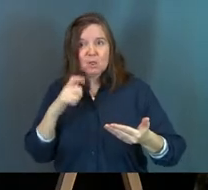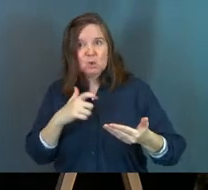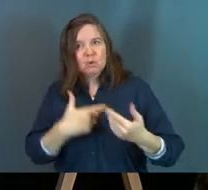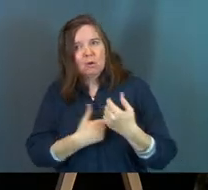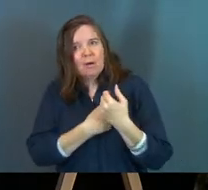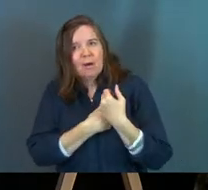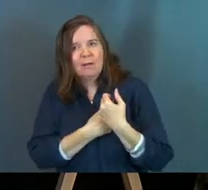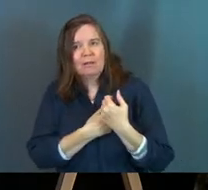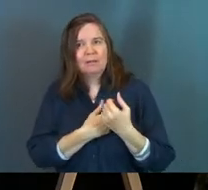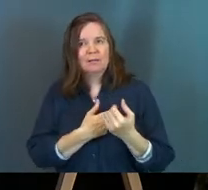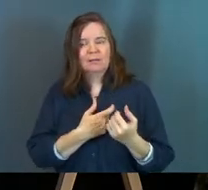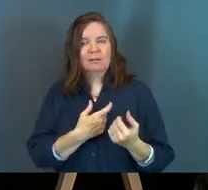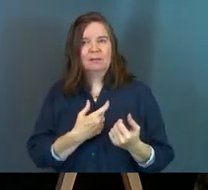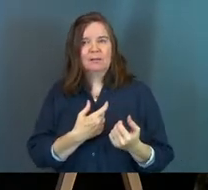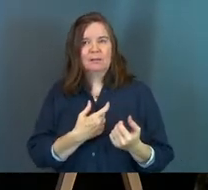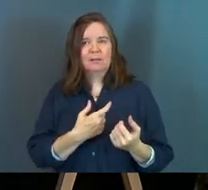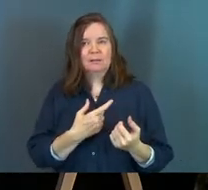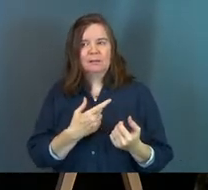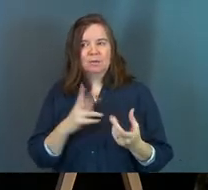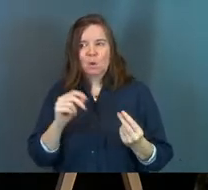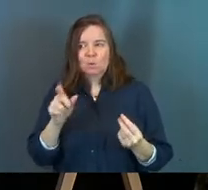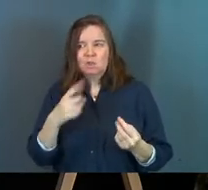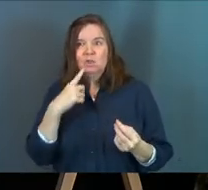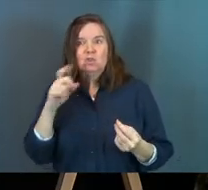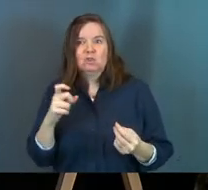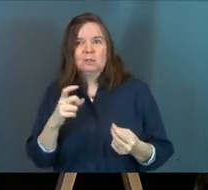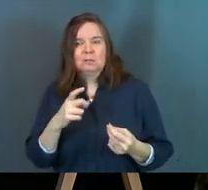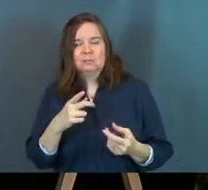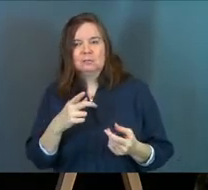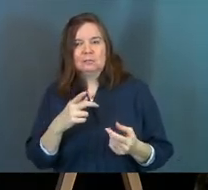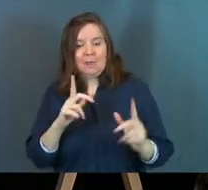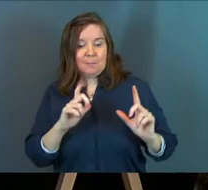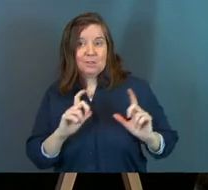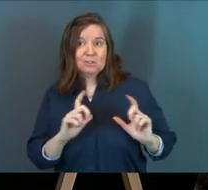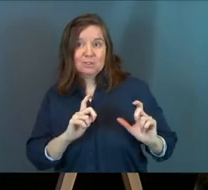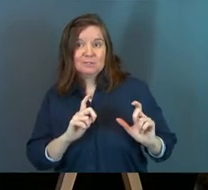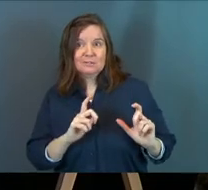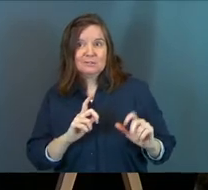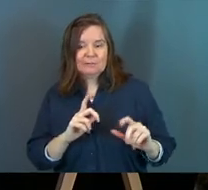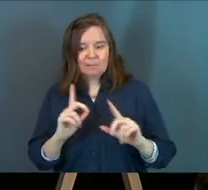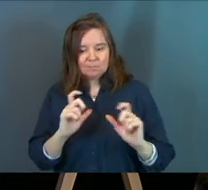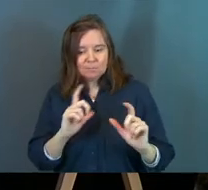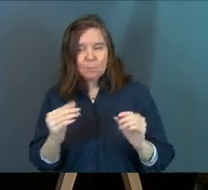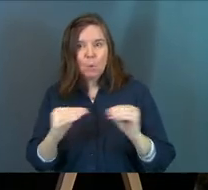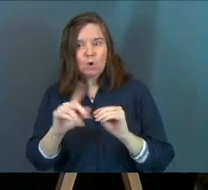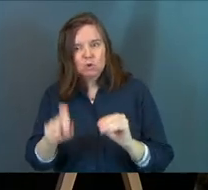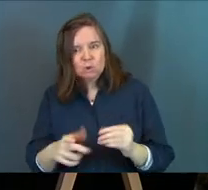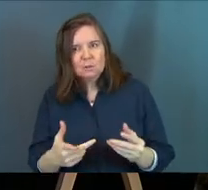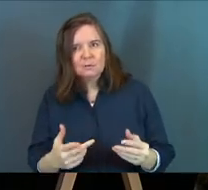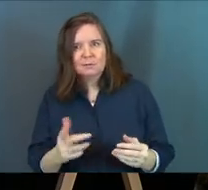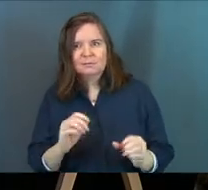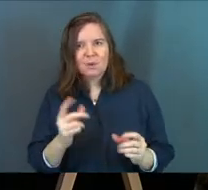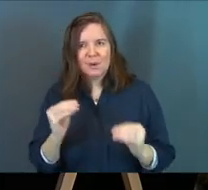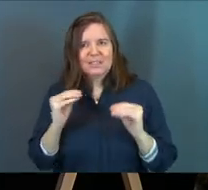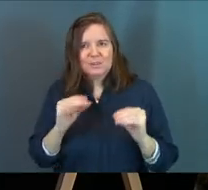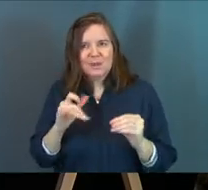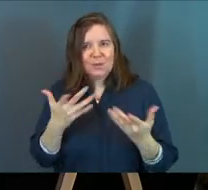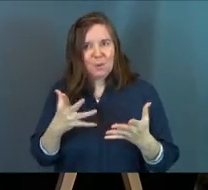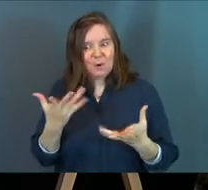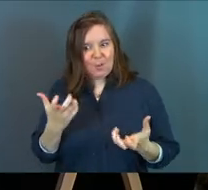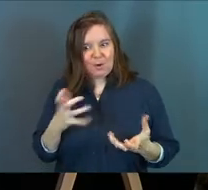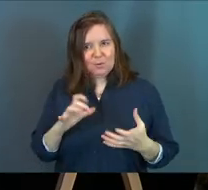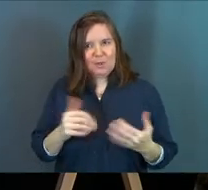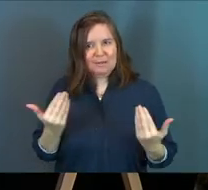ought to cuddle. No one said you ought to take pictures, get your camera out more. No one had to teach you that.